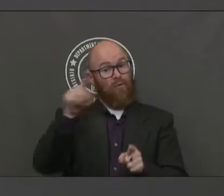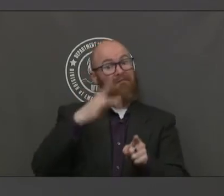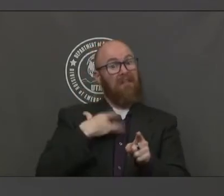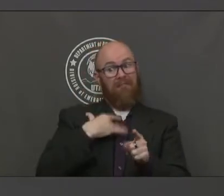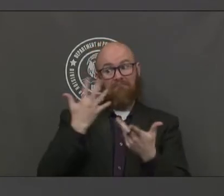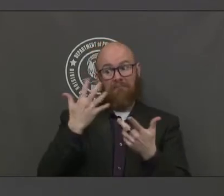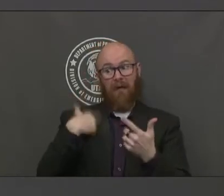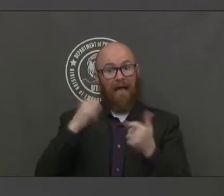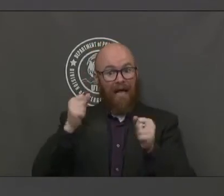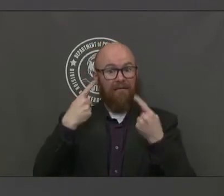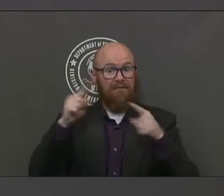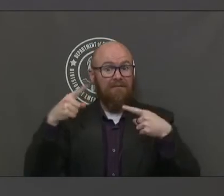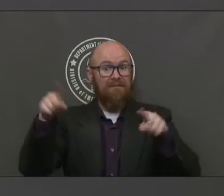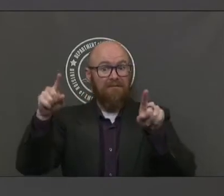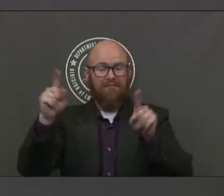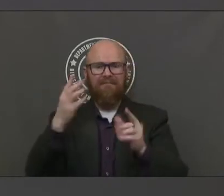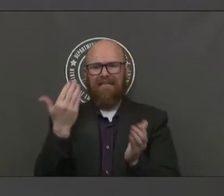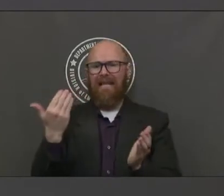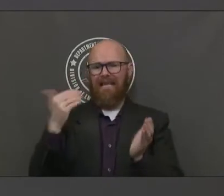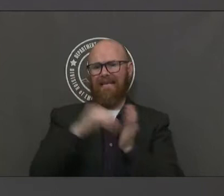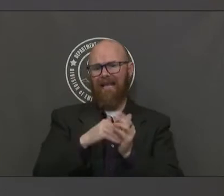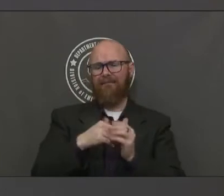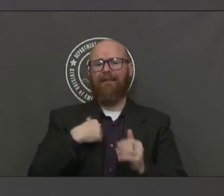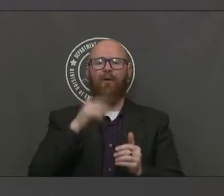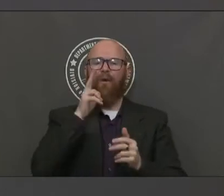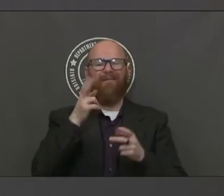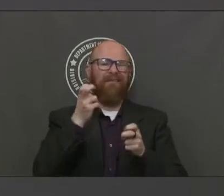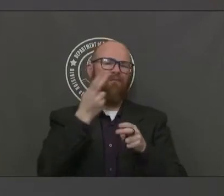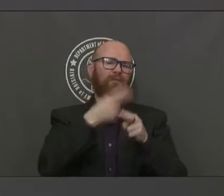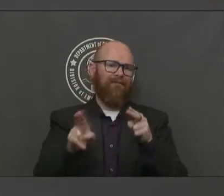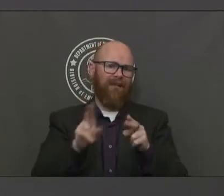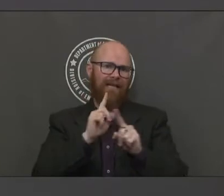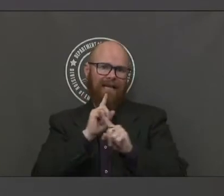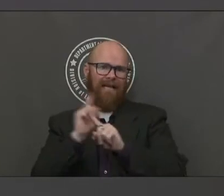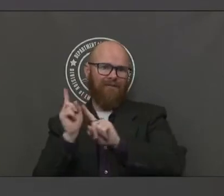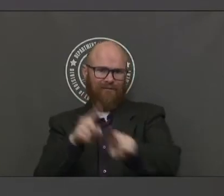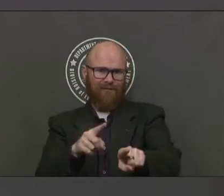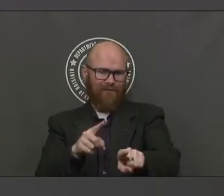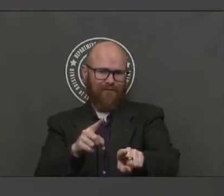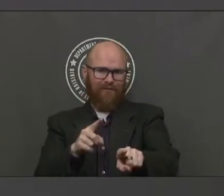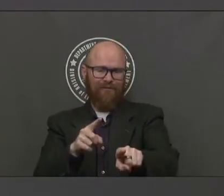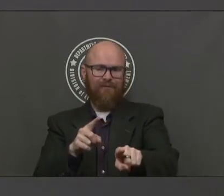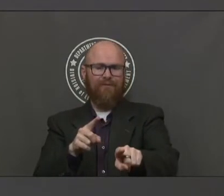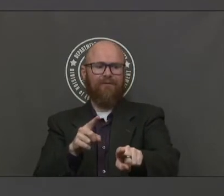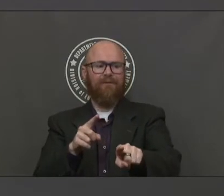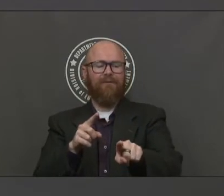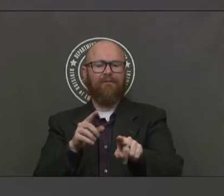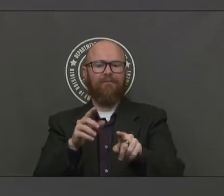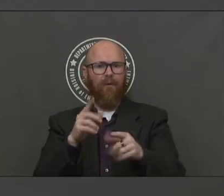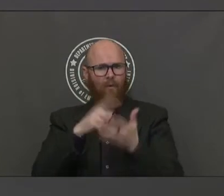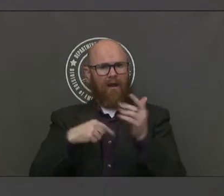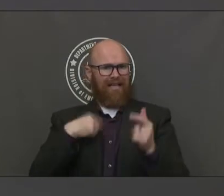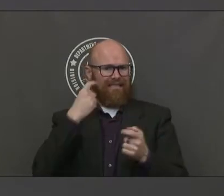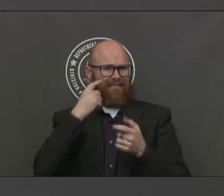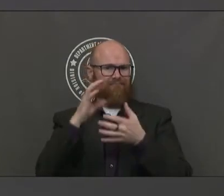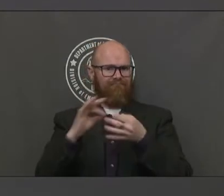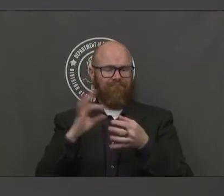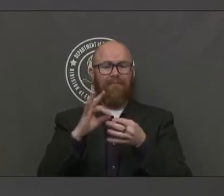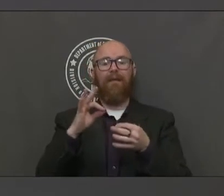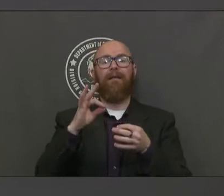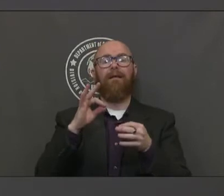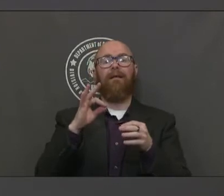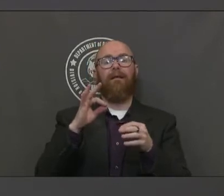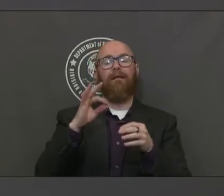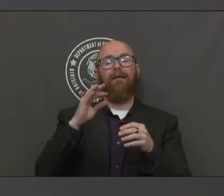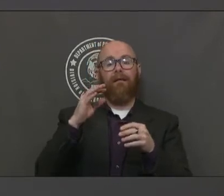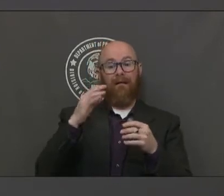so I'll just briefly give that same answer, at least try to give that same answer in Spanish for